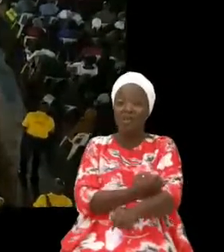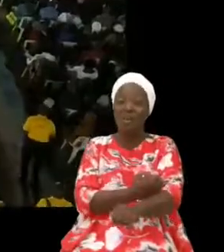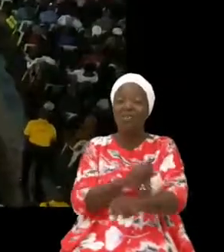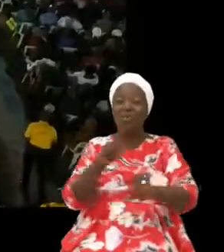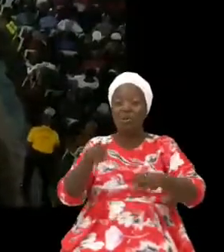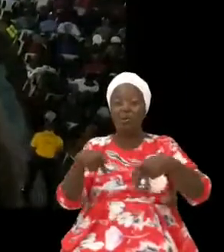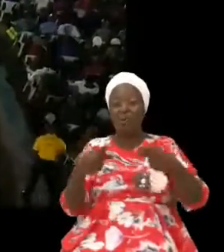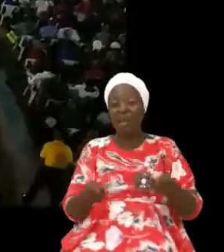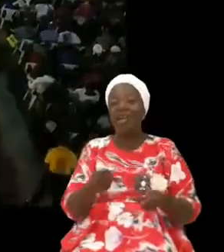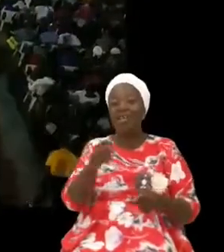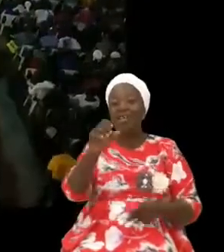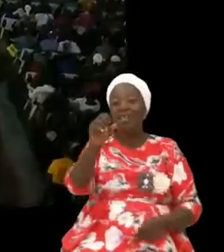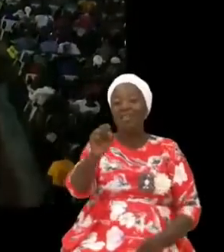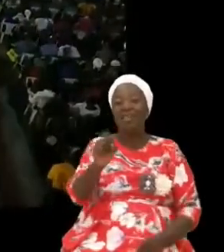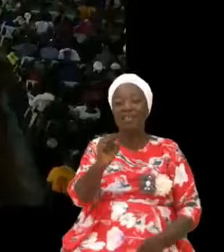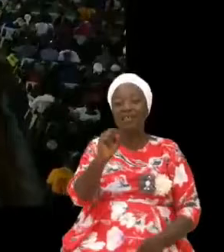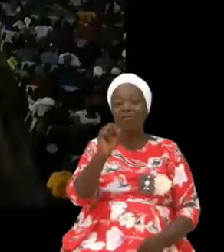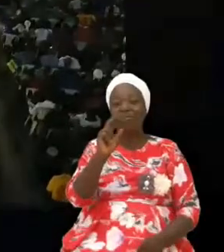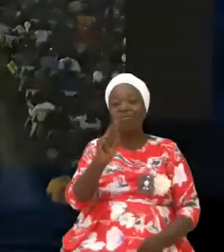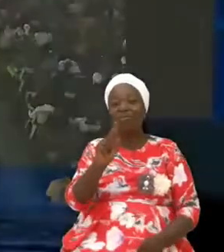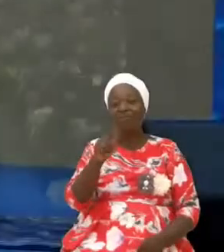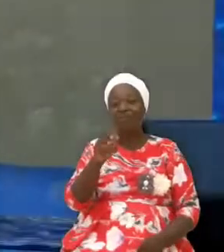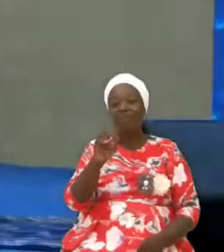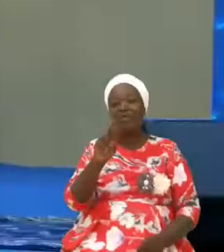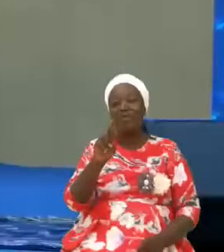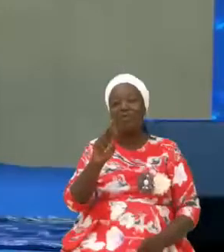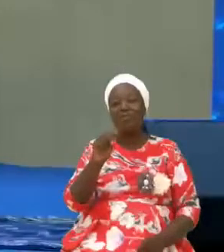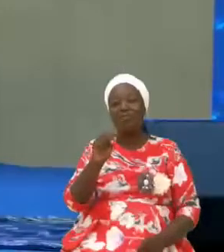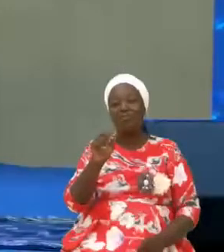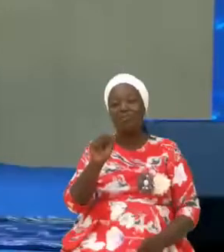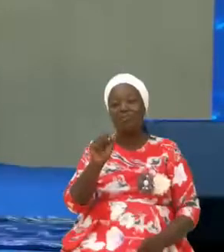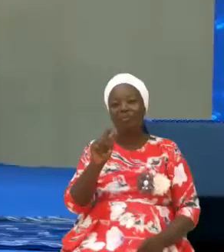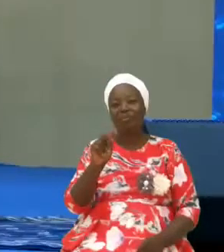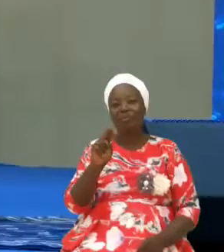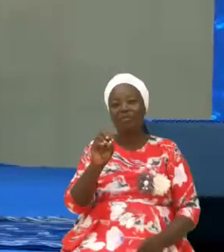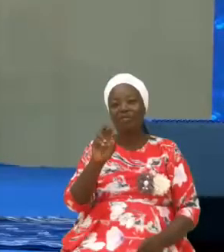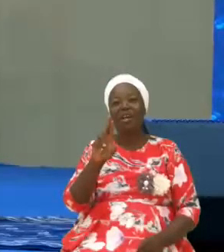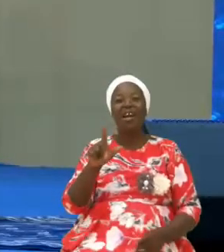S is the supernatural supply.